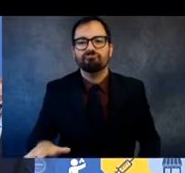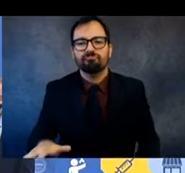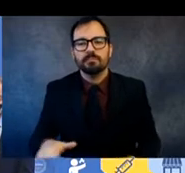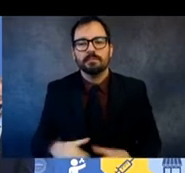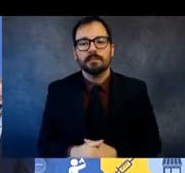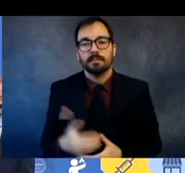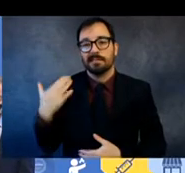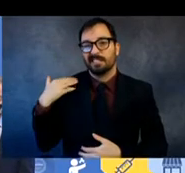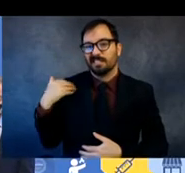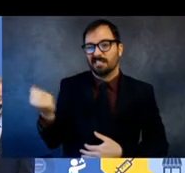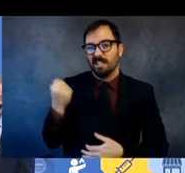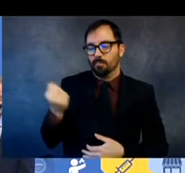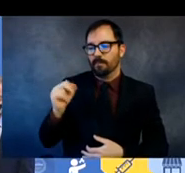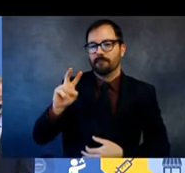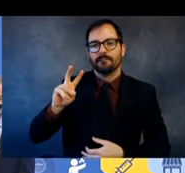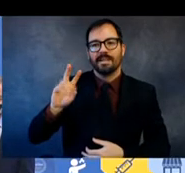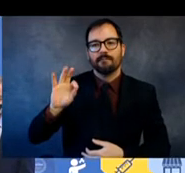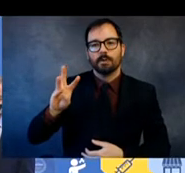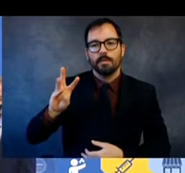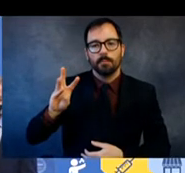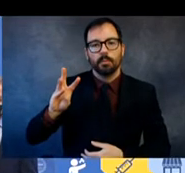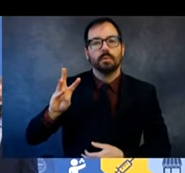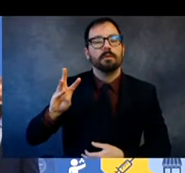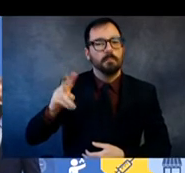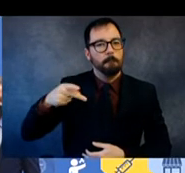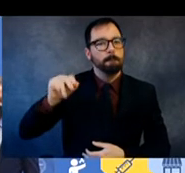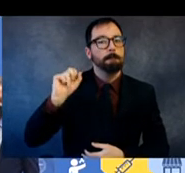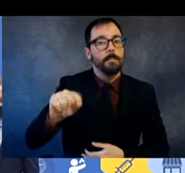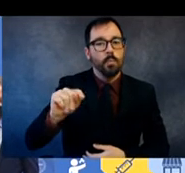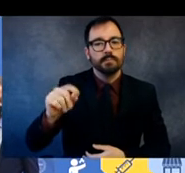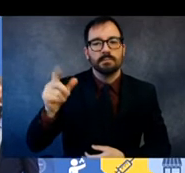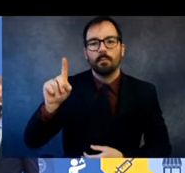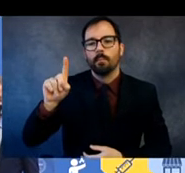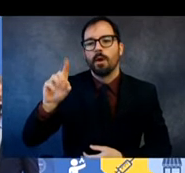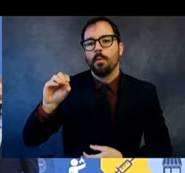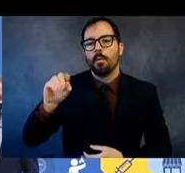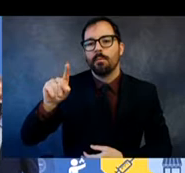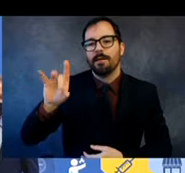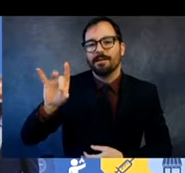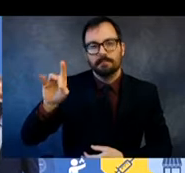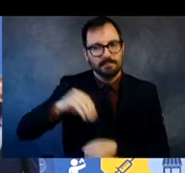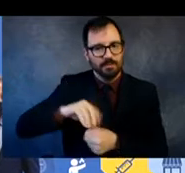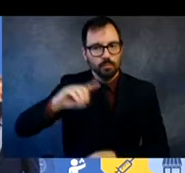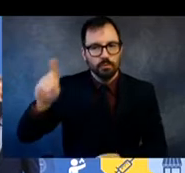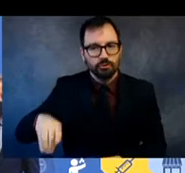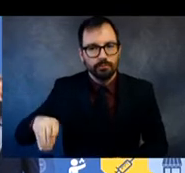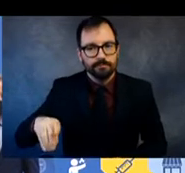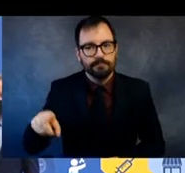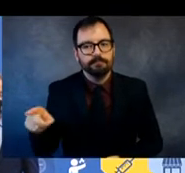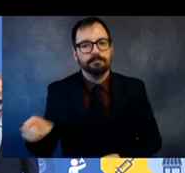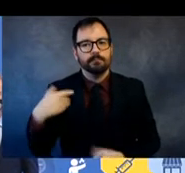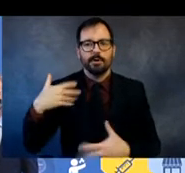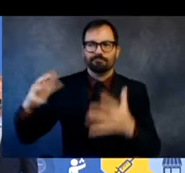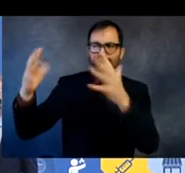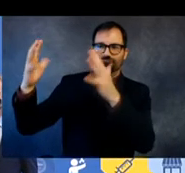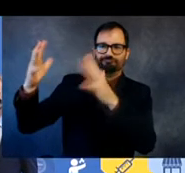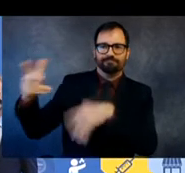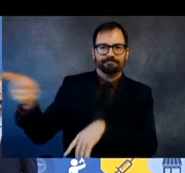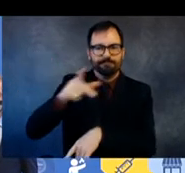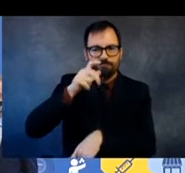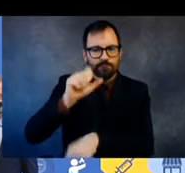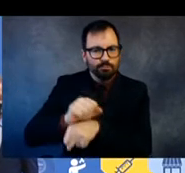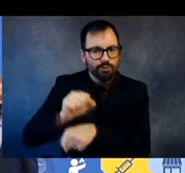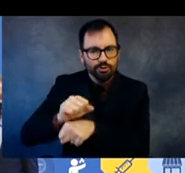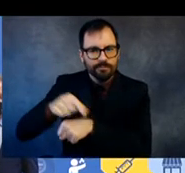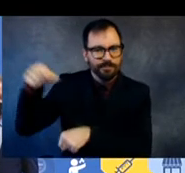Dorchester. I want to give a shout out to City Councilor Ed Flynn and Commissioner Rob Santiago, who did some amazing work in outreaching to our veterans and